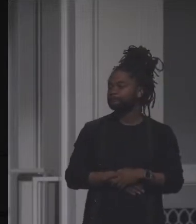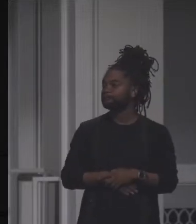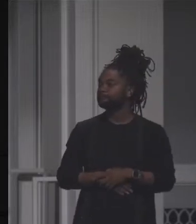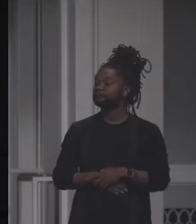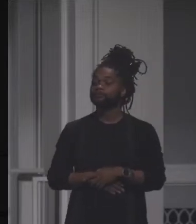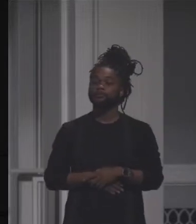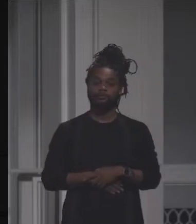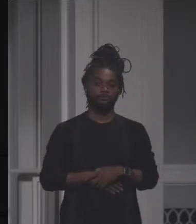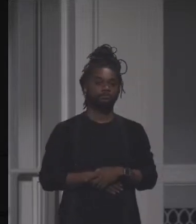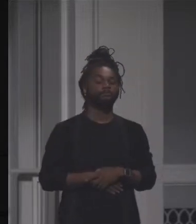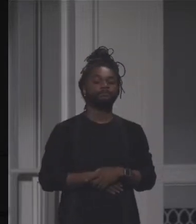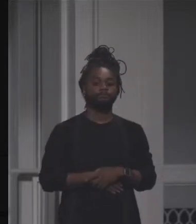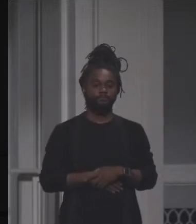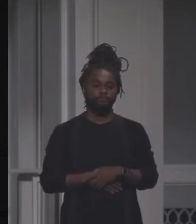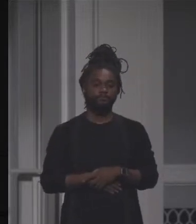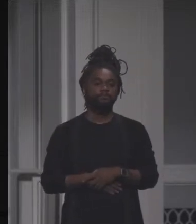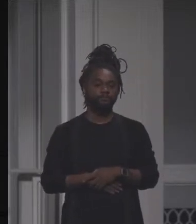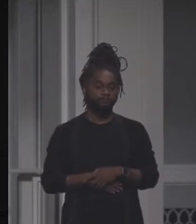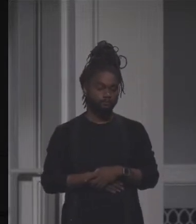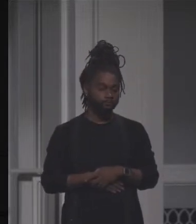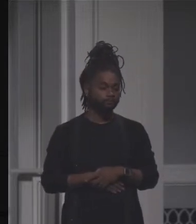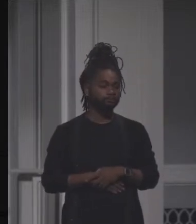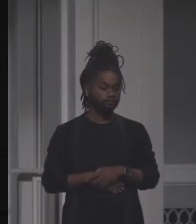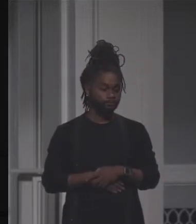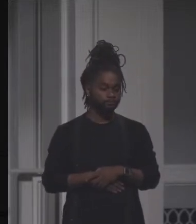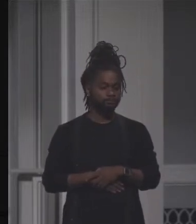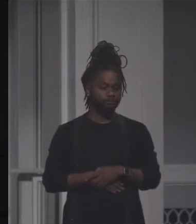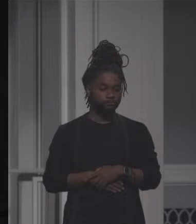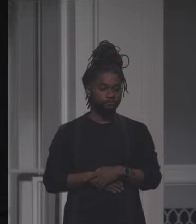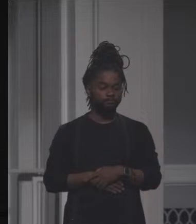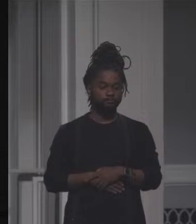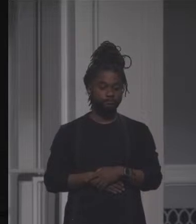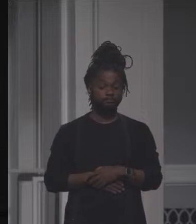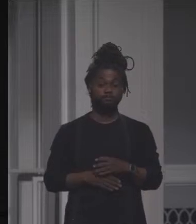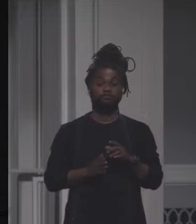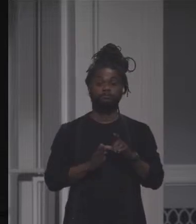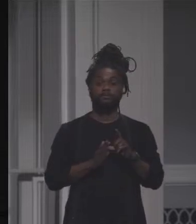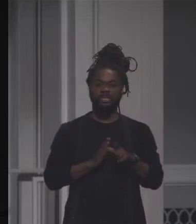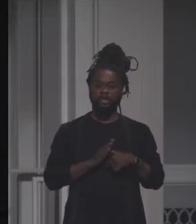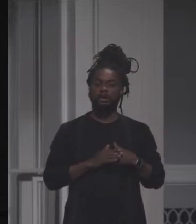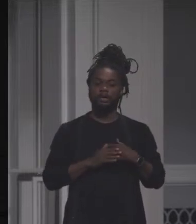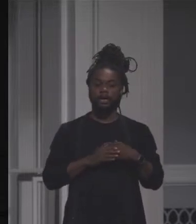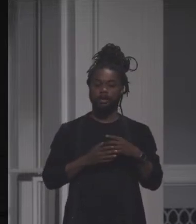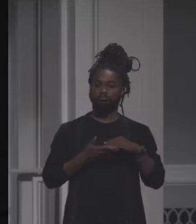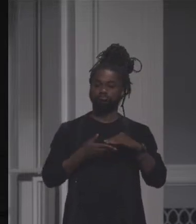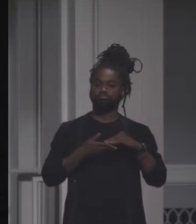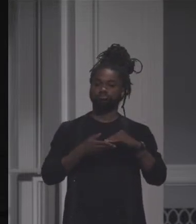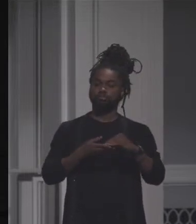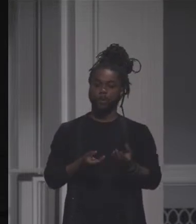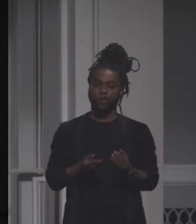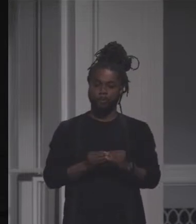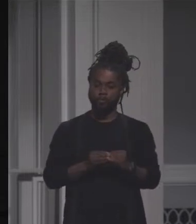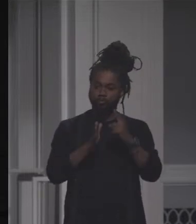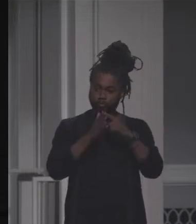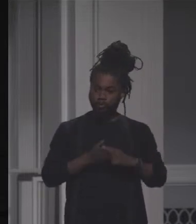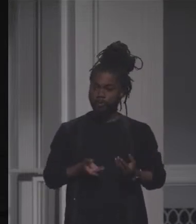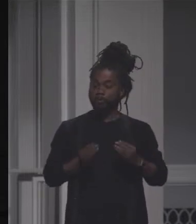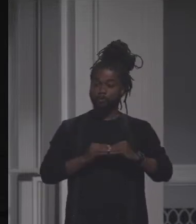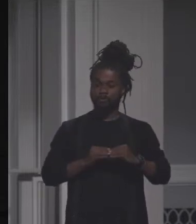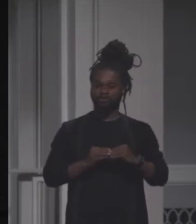Later, actually, as my scholarship and academic access improved, I did find some other stuff,